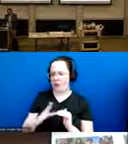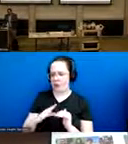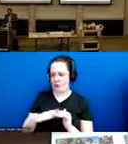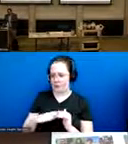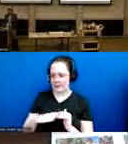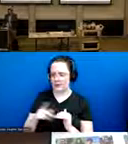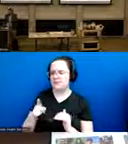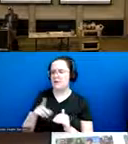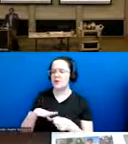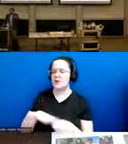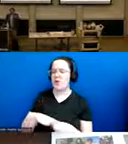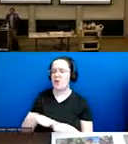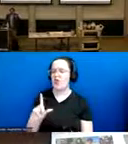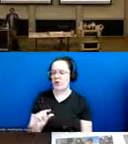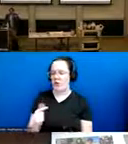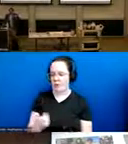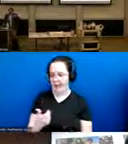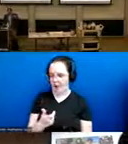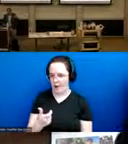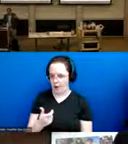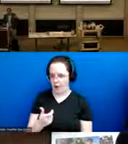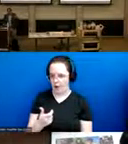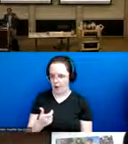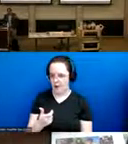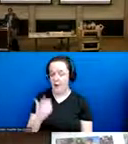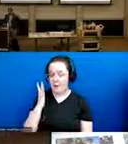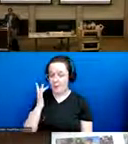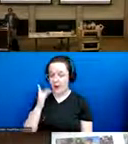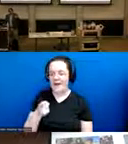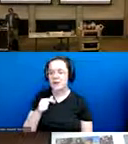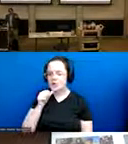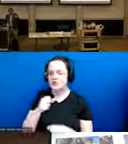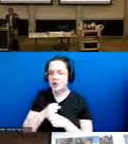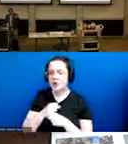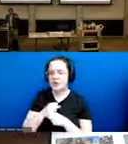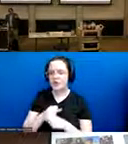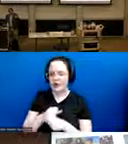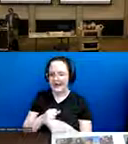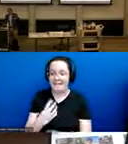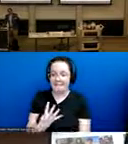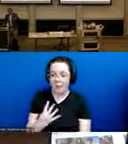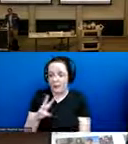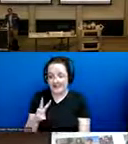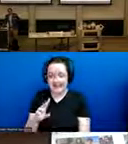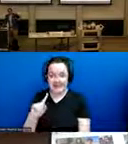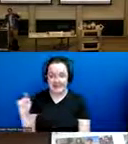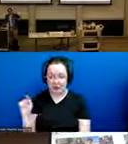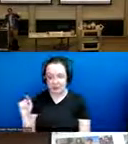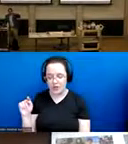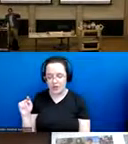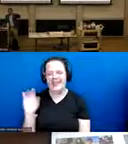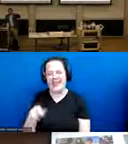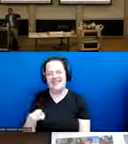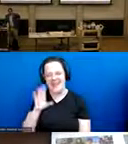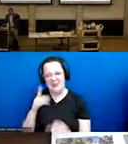low power regime. Okay. So then you don't create 4 photons, 6 photons, and so forth. Okay. Which will happen if you go into